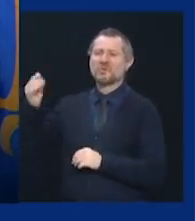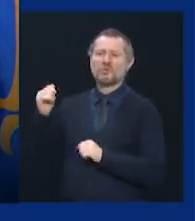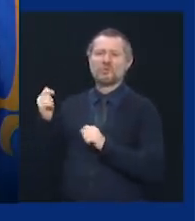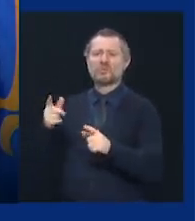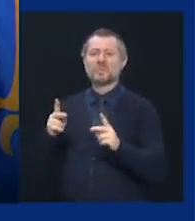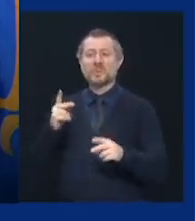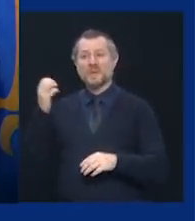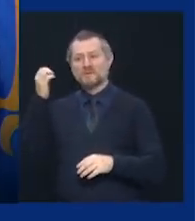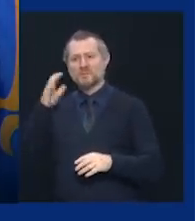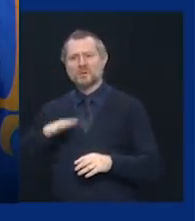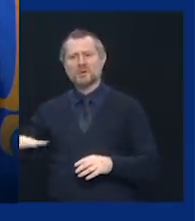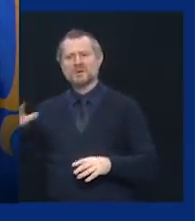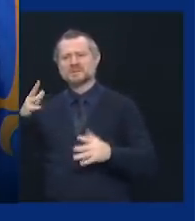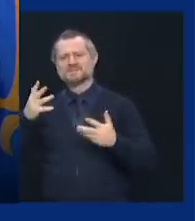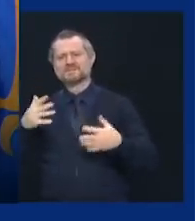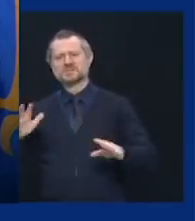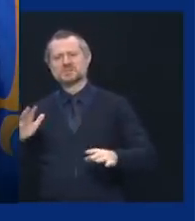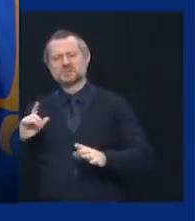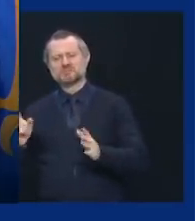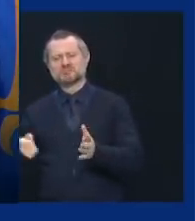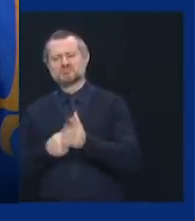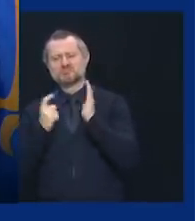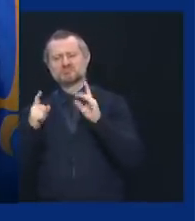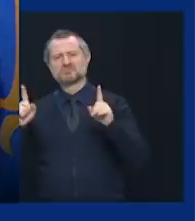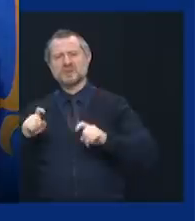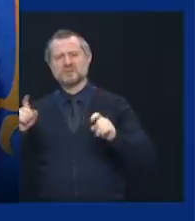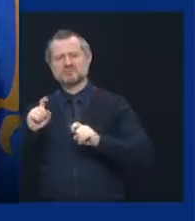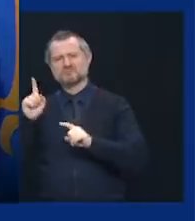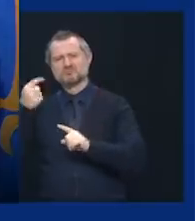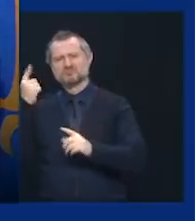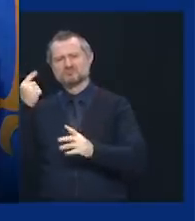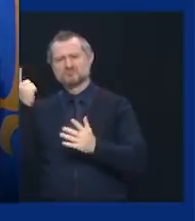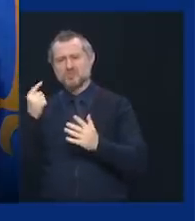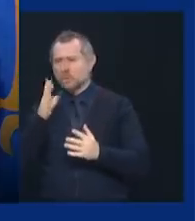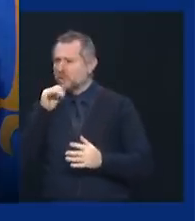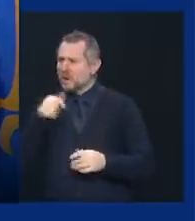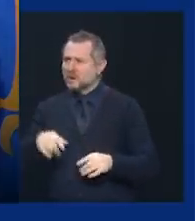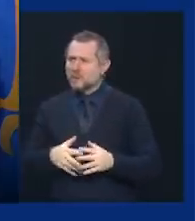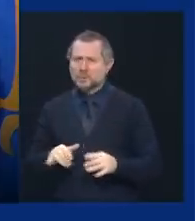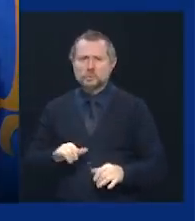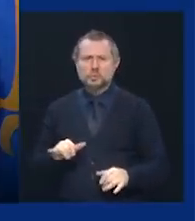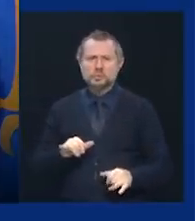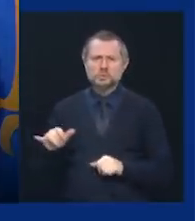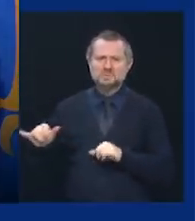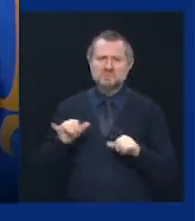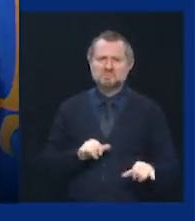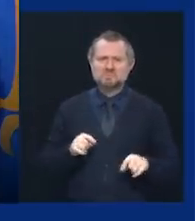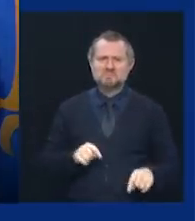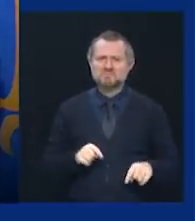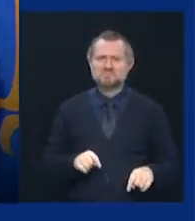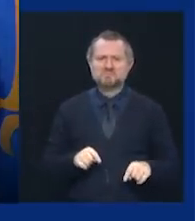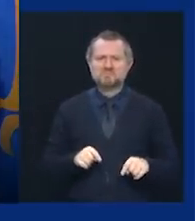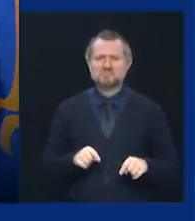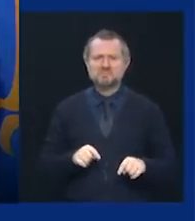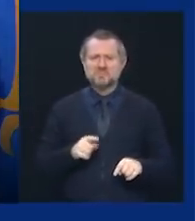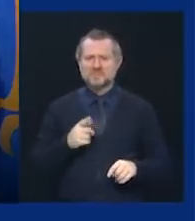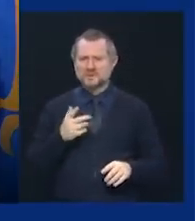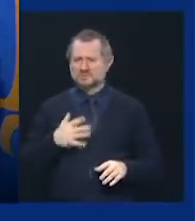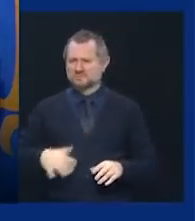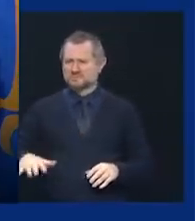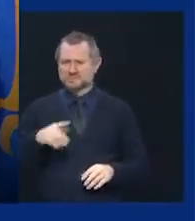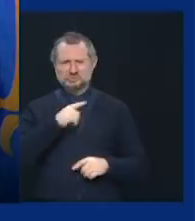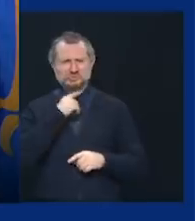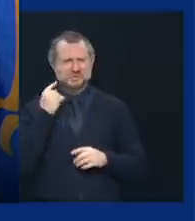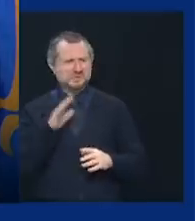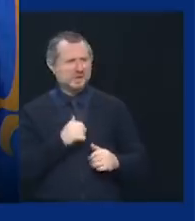has done it. It just, why? Why would you put people's lives